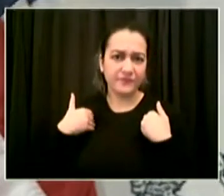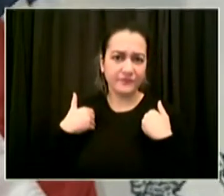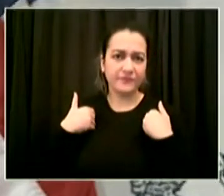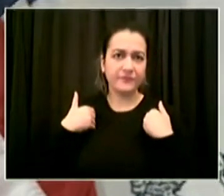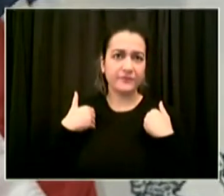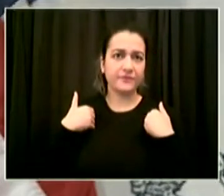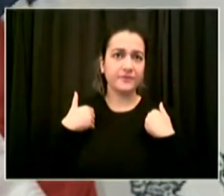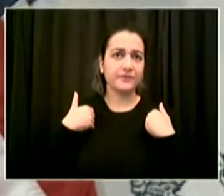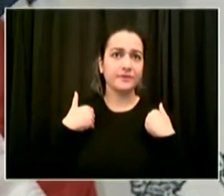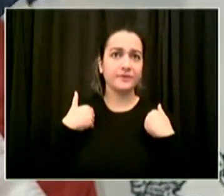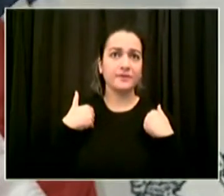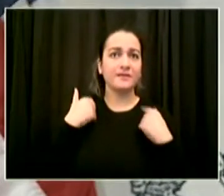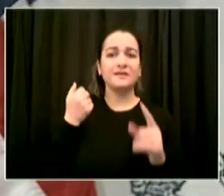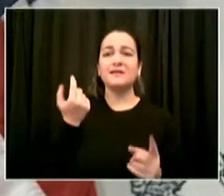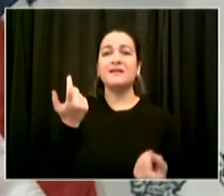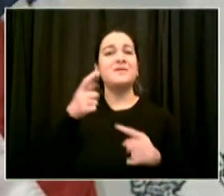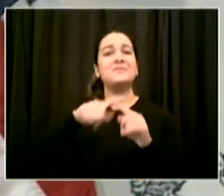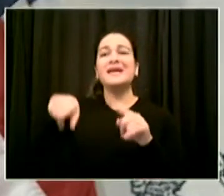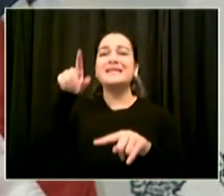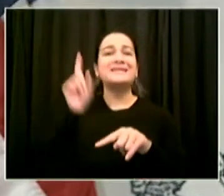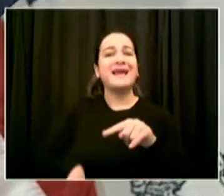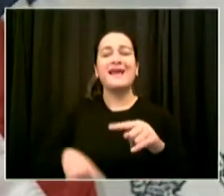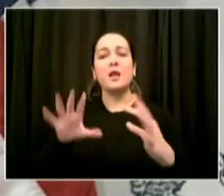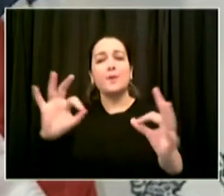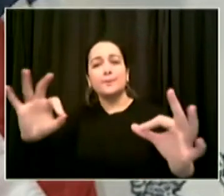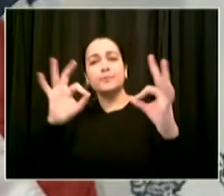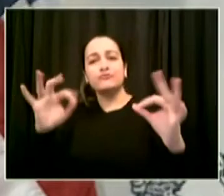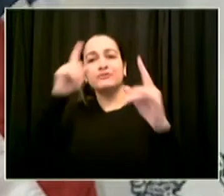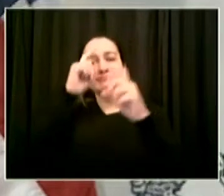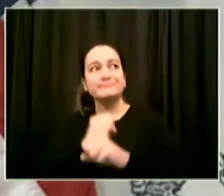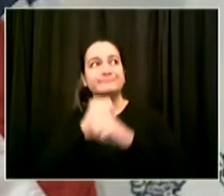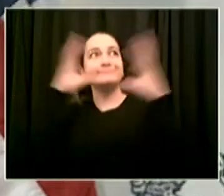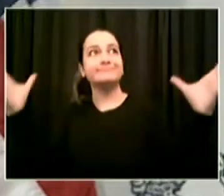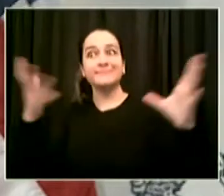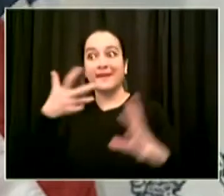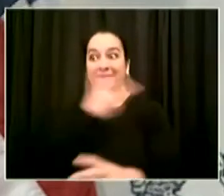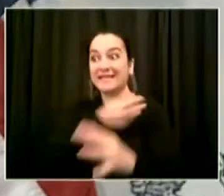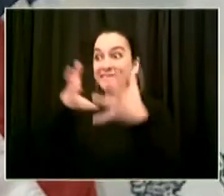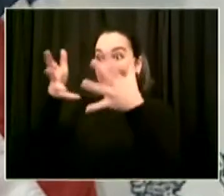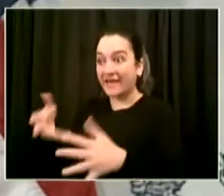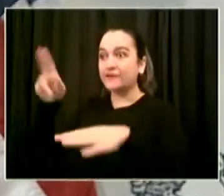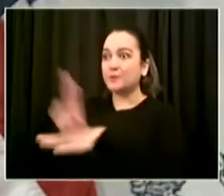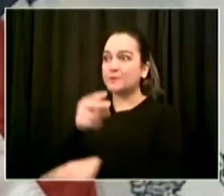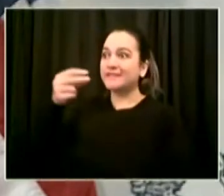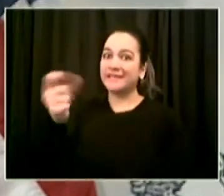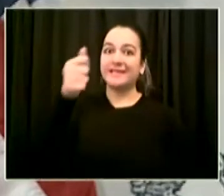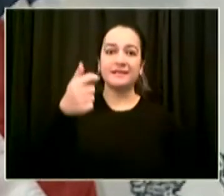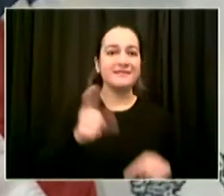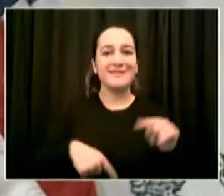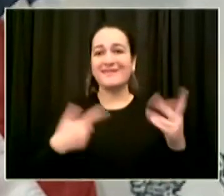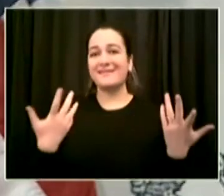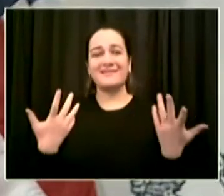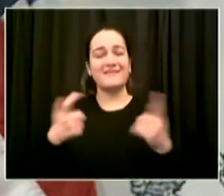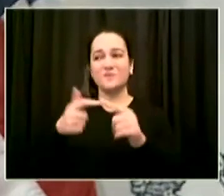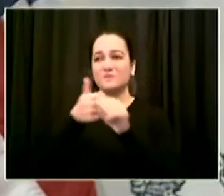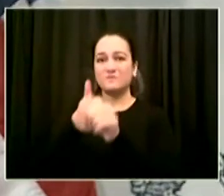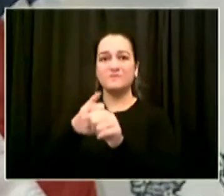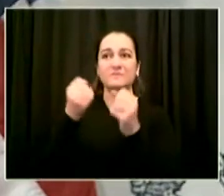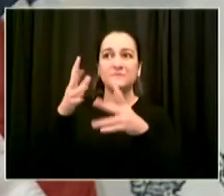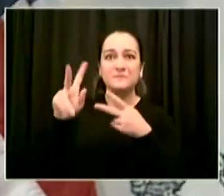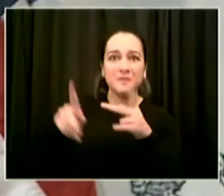there's real commitment there. Dr. Katz, first talk about your sites, then Dr. Choksi, talk about yours. Mr. Mayor, you're absolutely